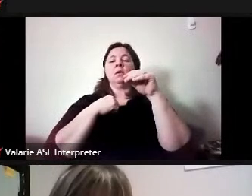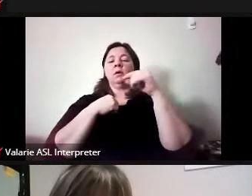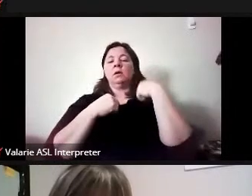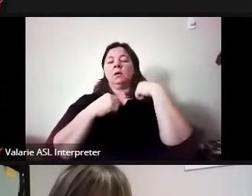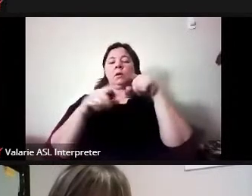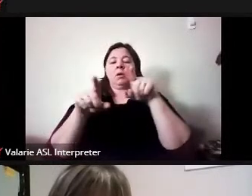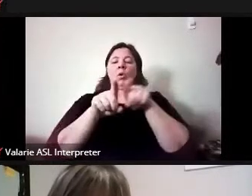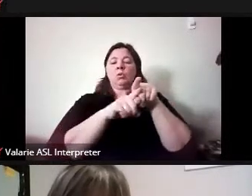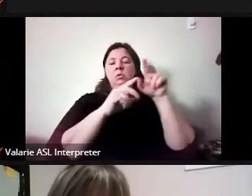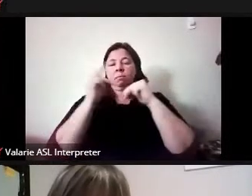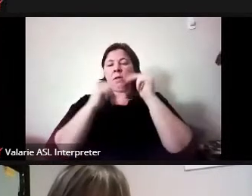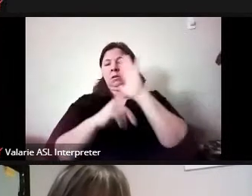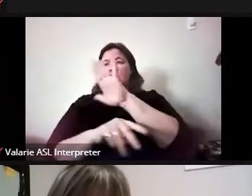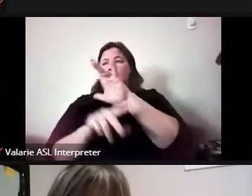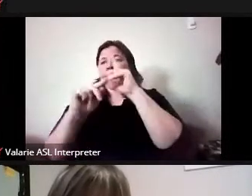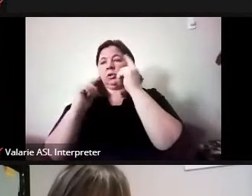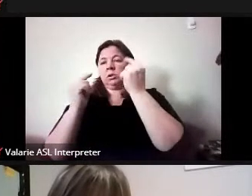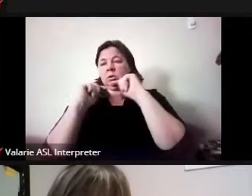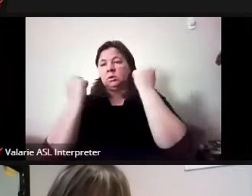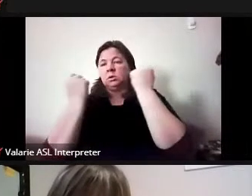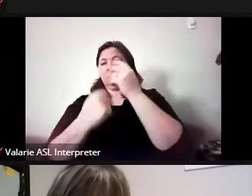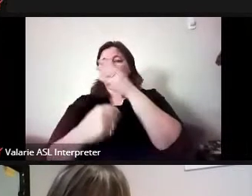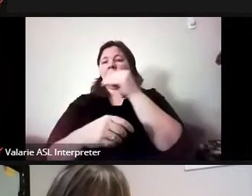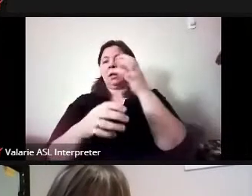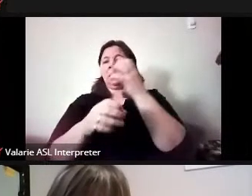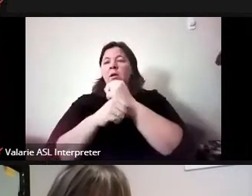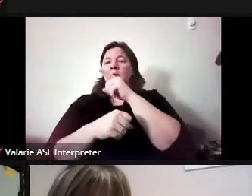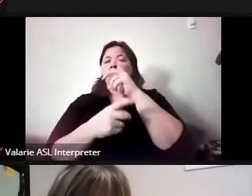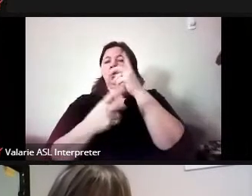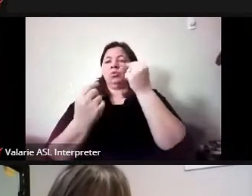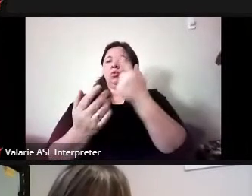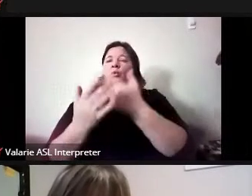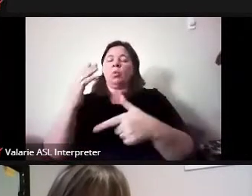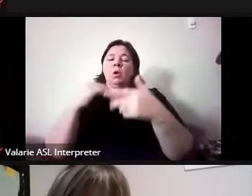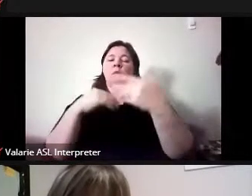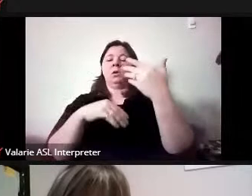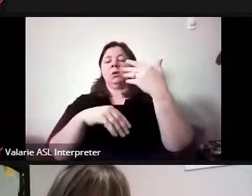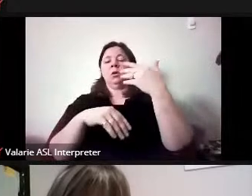like build their teams and get into what Onpassive